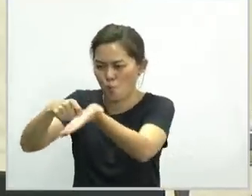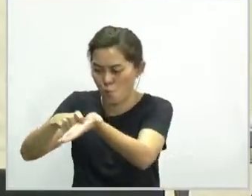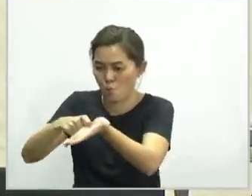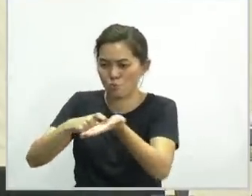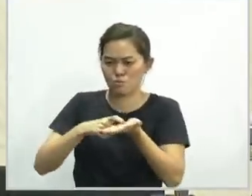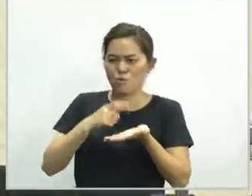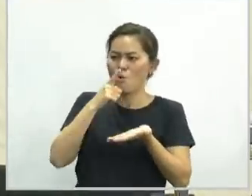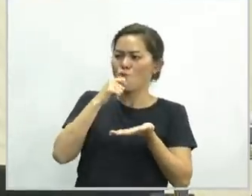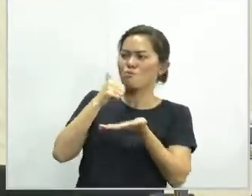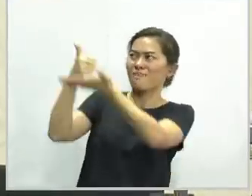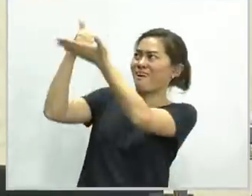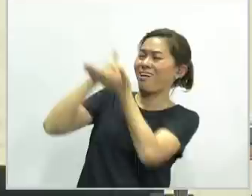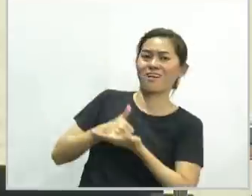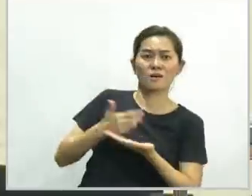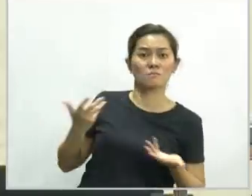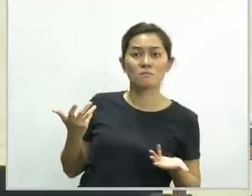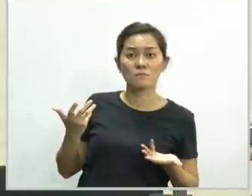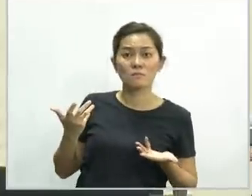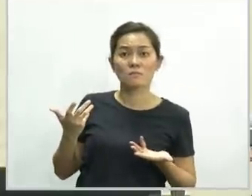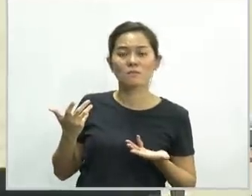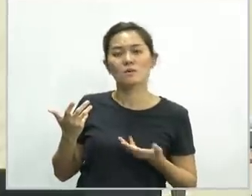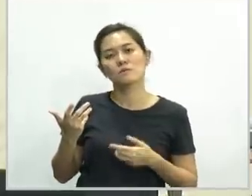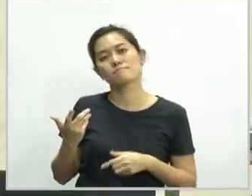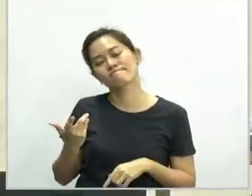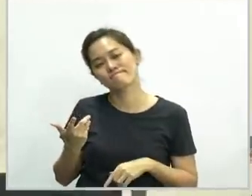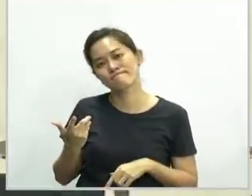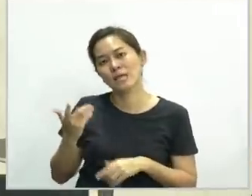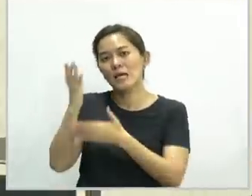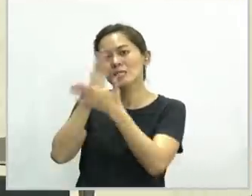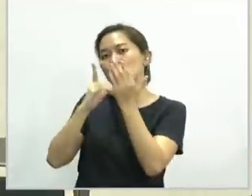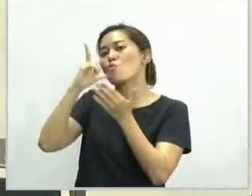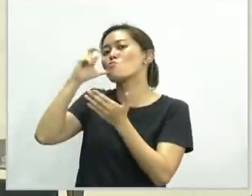can help us is someone in credit.